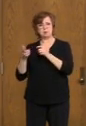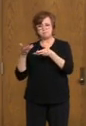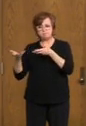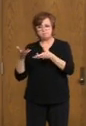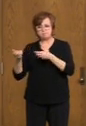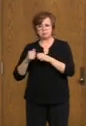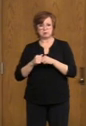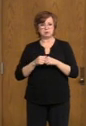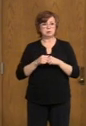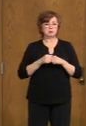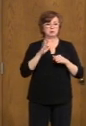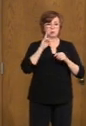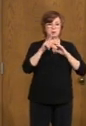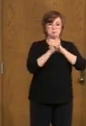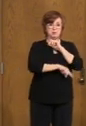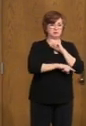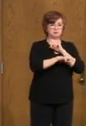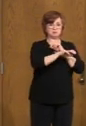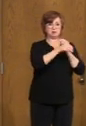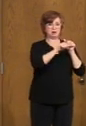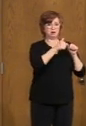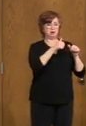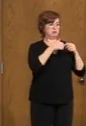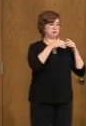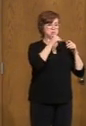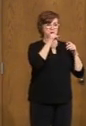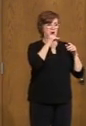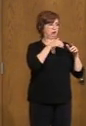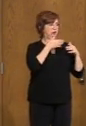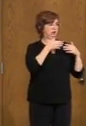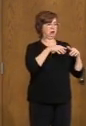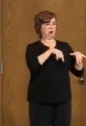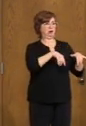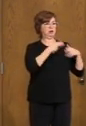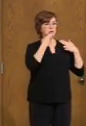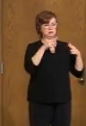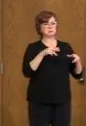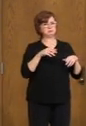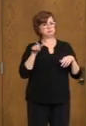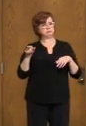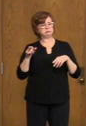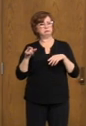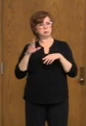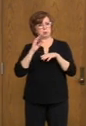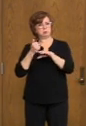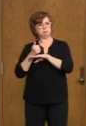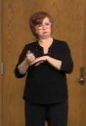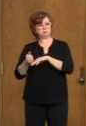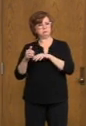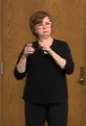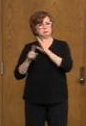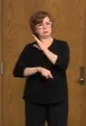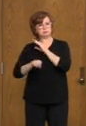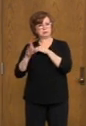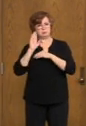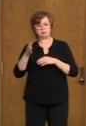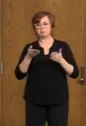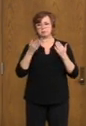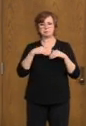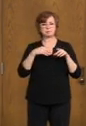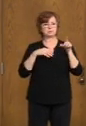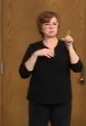We're not going to punish everyone for the actions of a few. We'll take our next question from the line. Operator? We